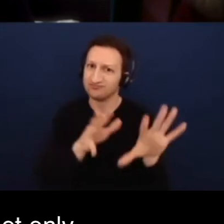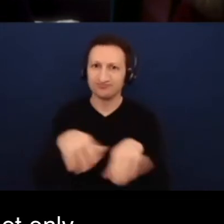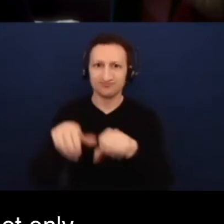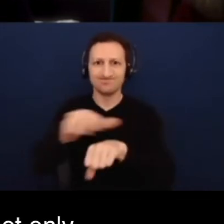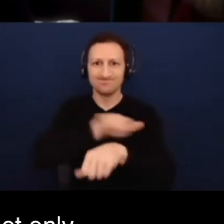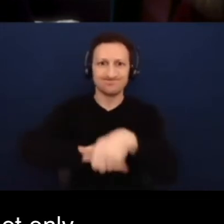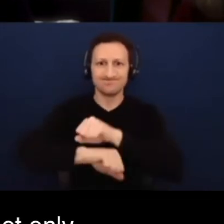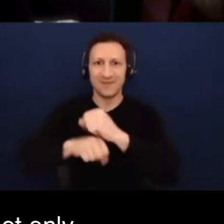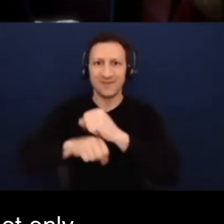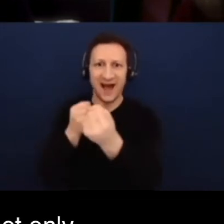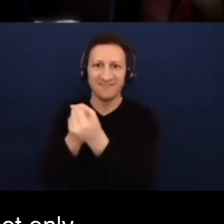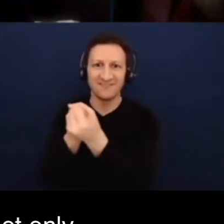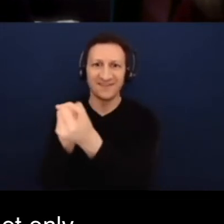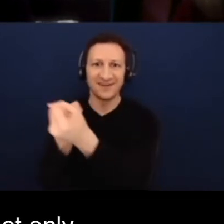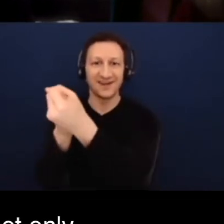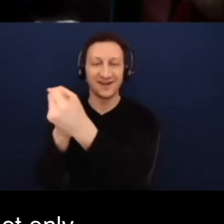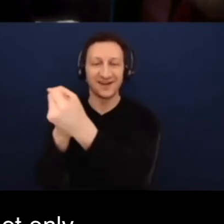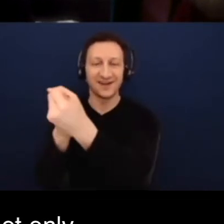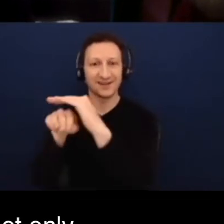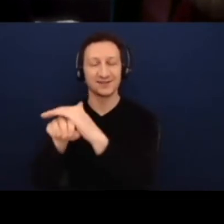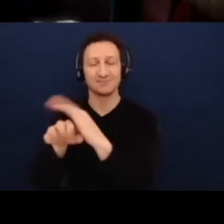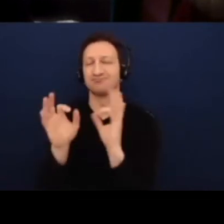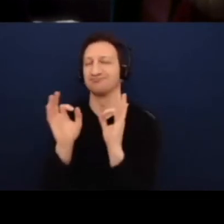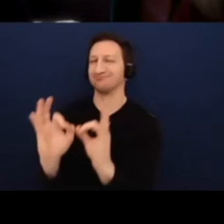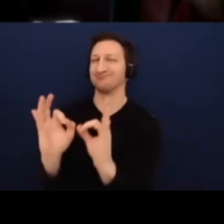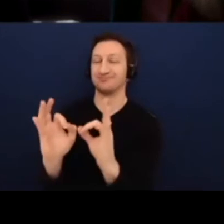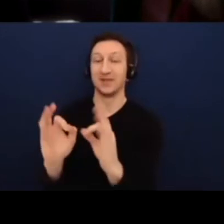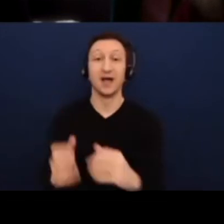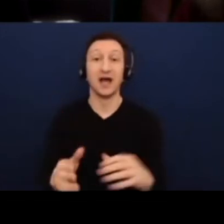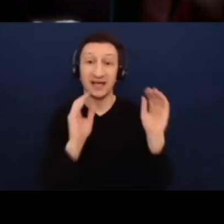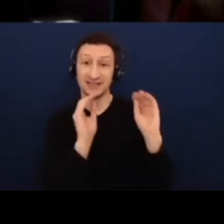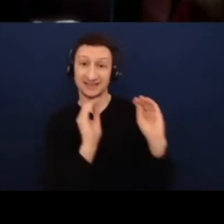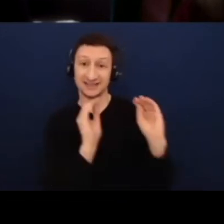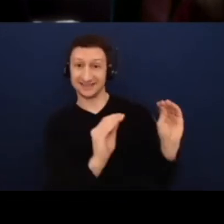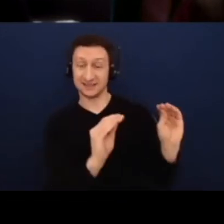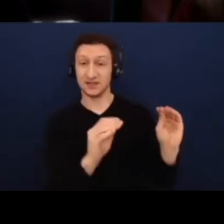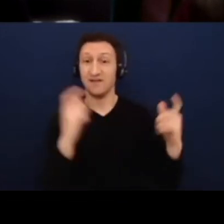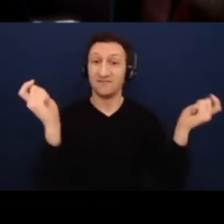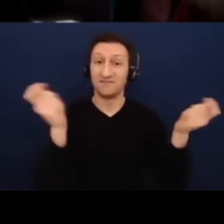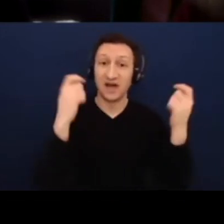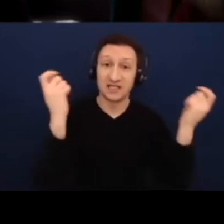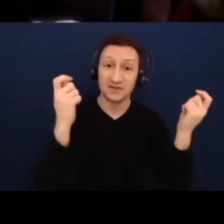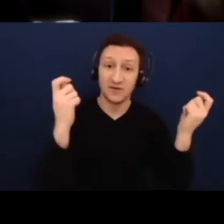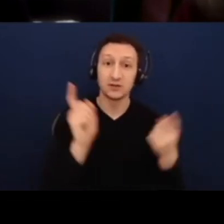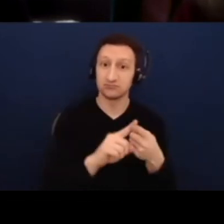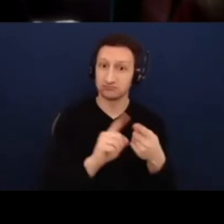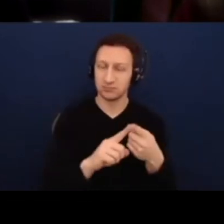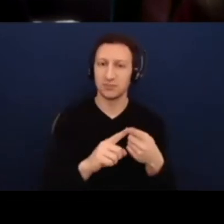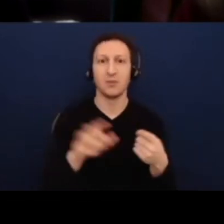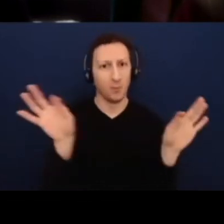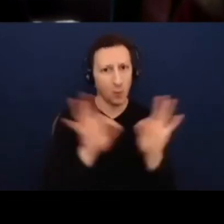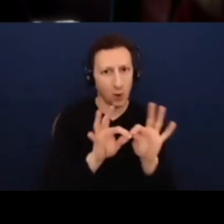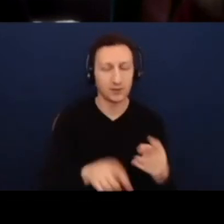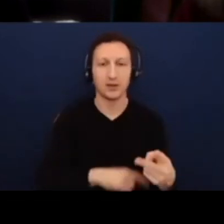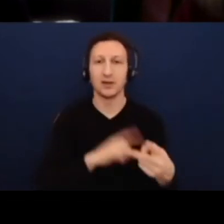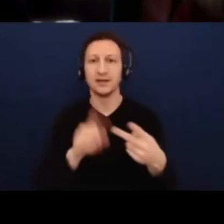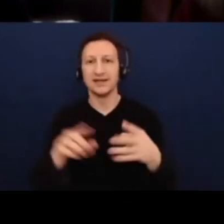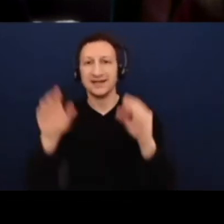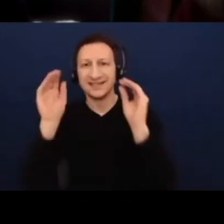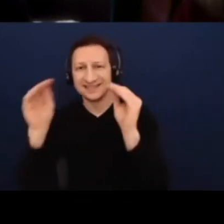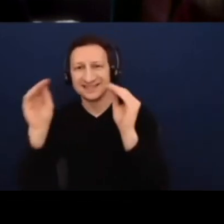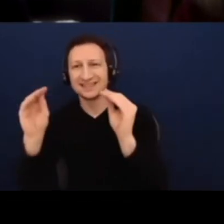because it's not only educating people at festivals, but it's curators, it's panelists, it's other filmmakers,